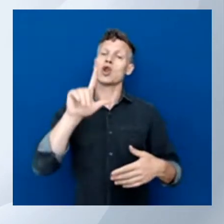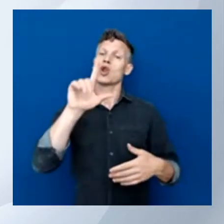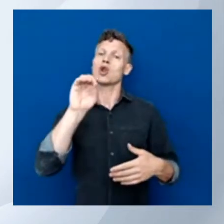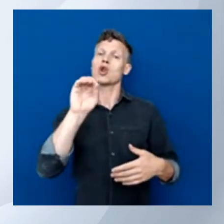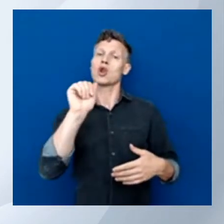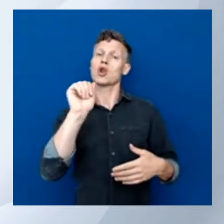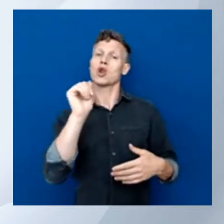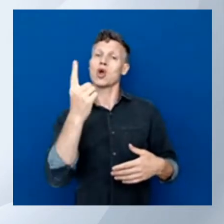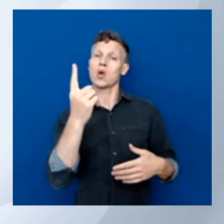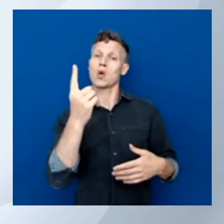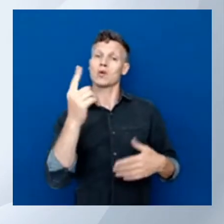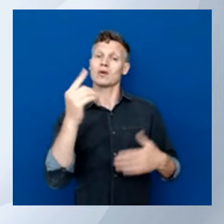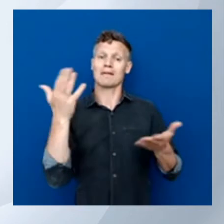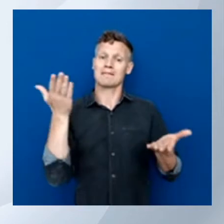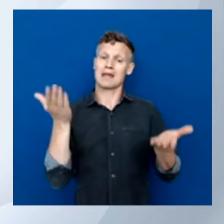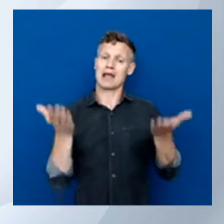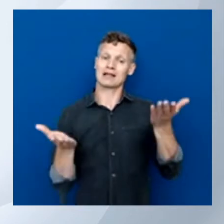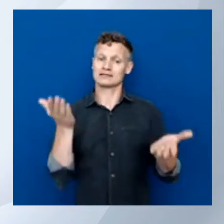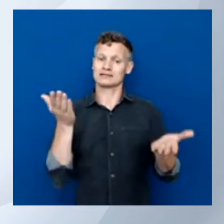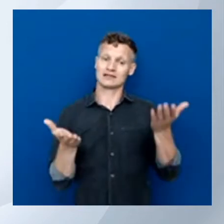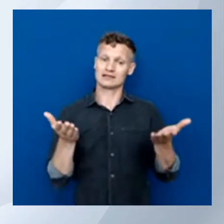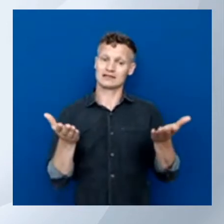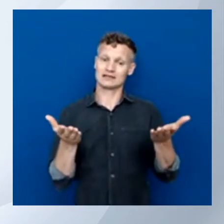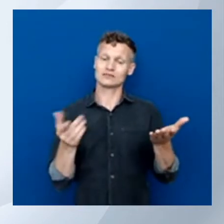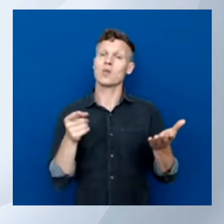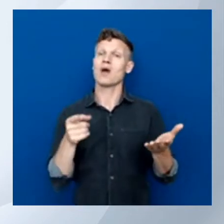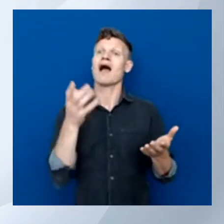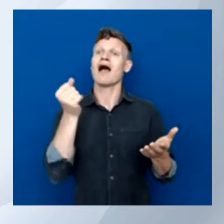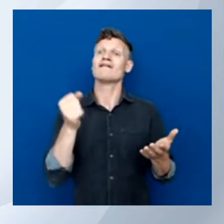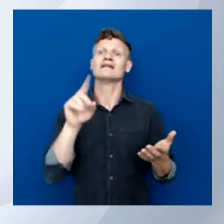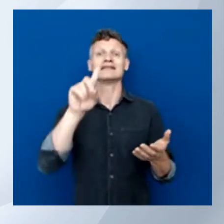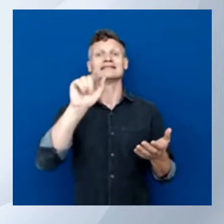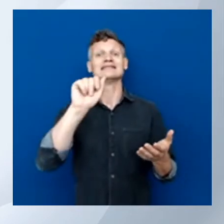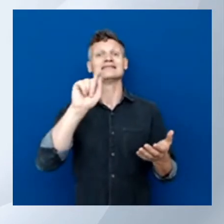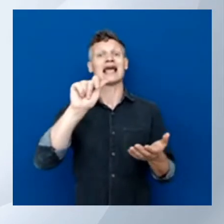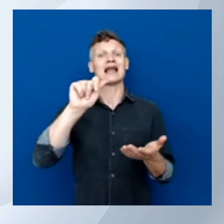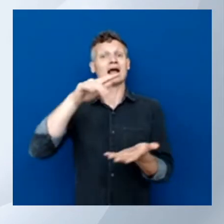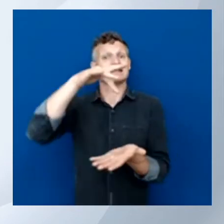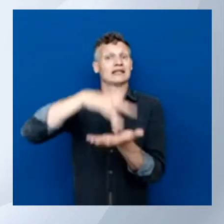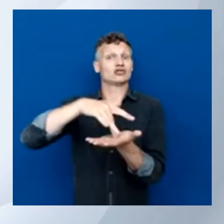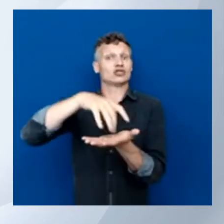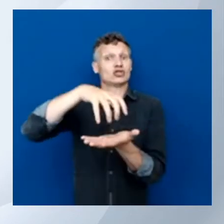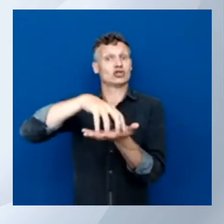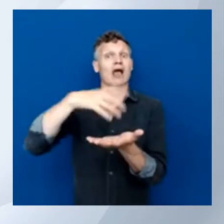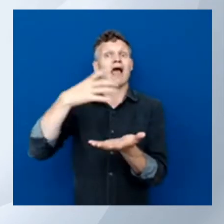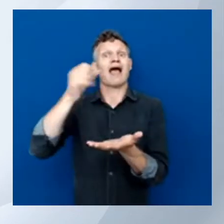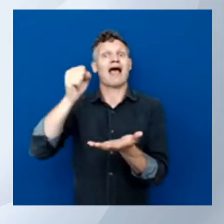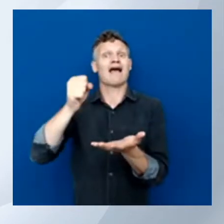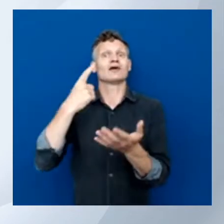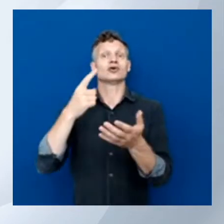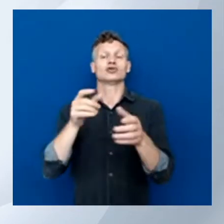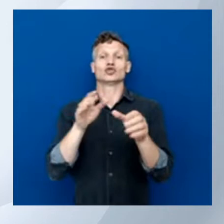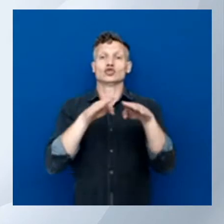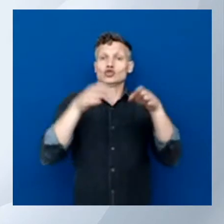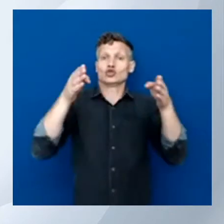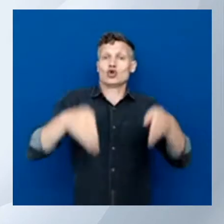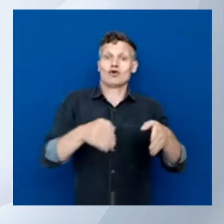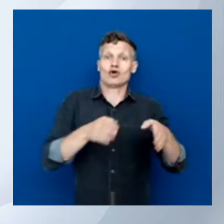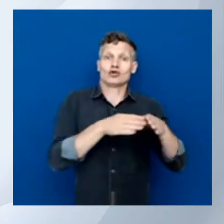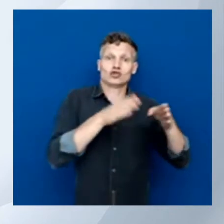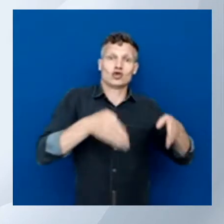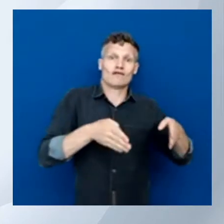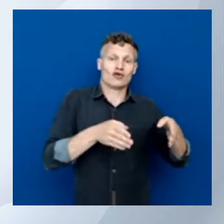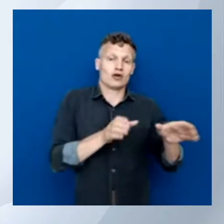inside a data center, and you would sit servers behind that load balancer. So when you need more resources for your application to perform